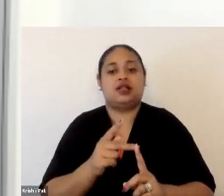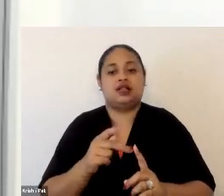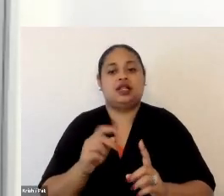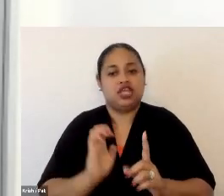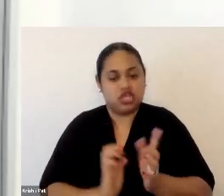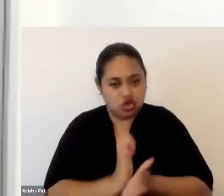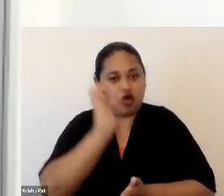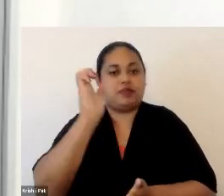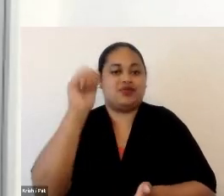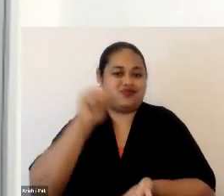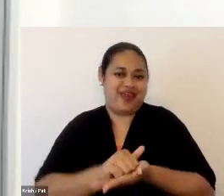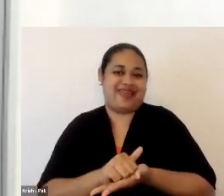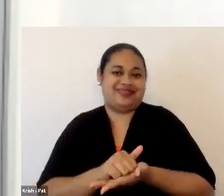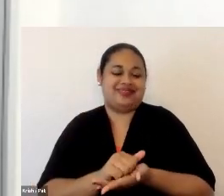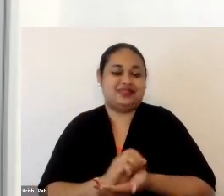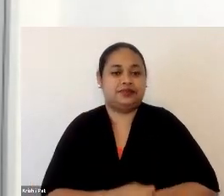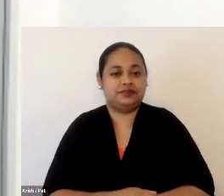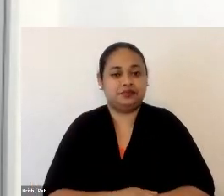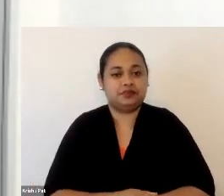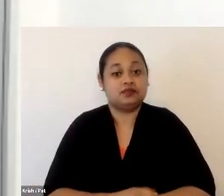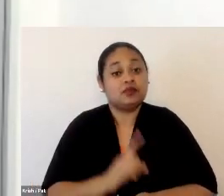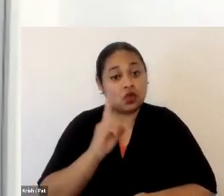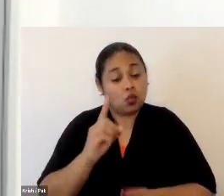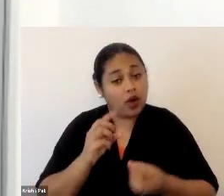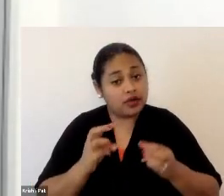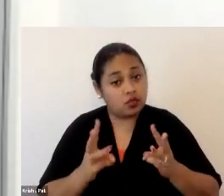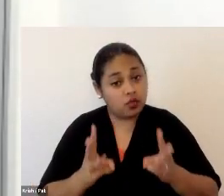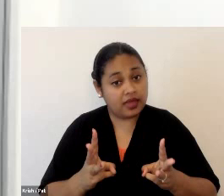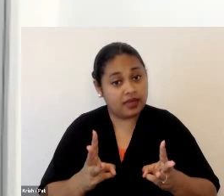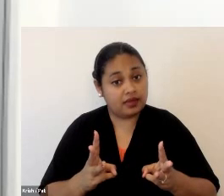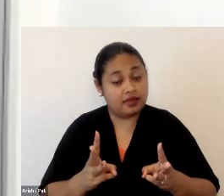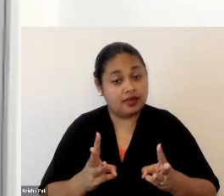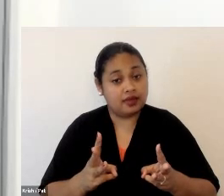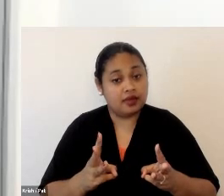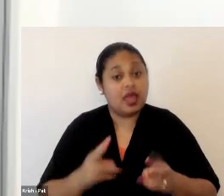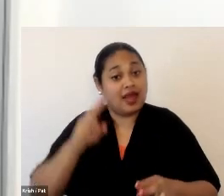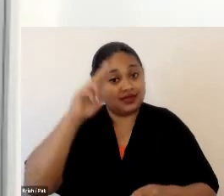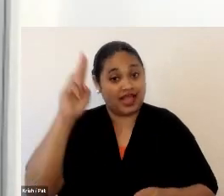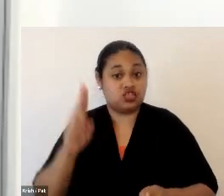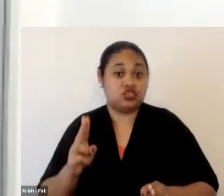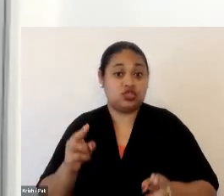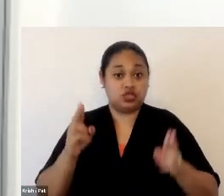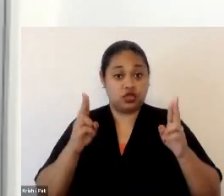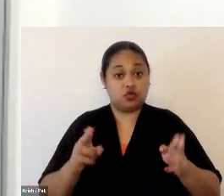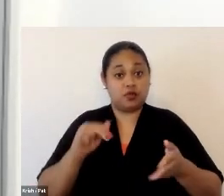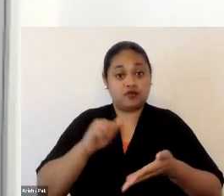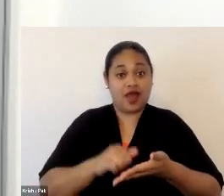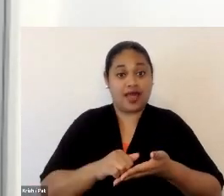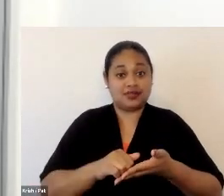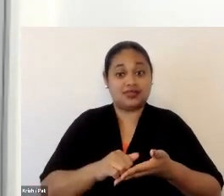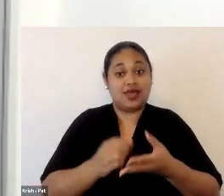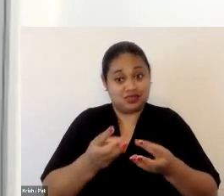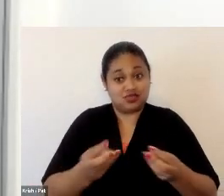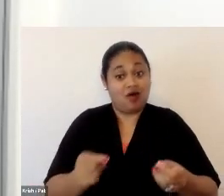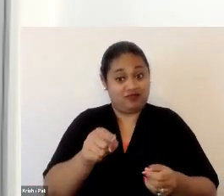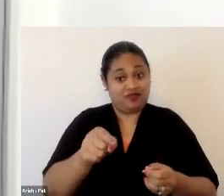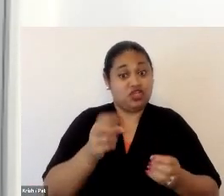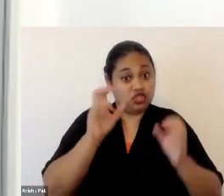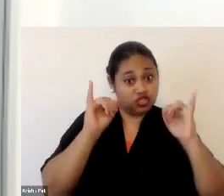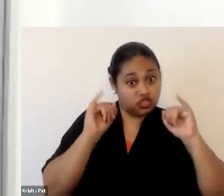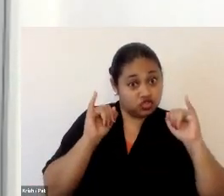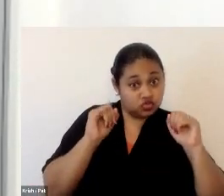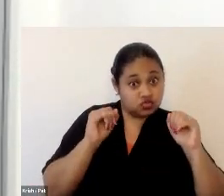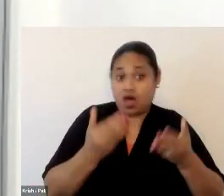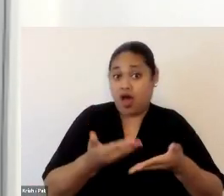rights. And one of the ways that national human rights institutions can address these issues is